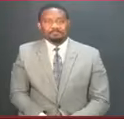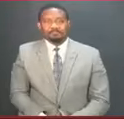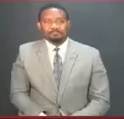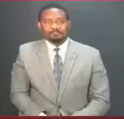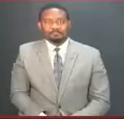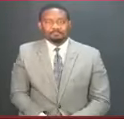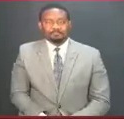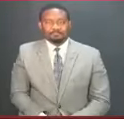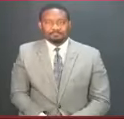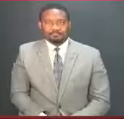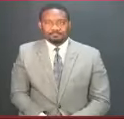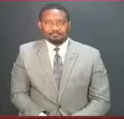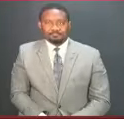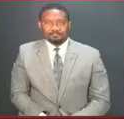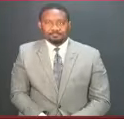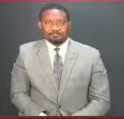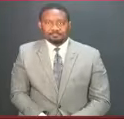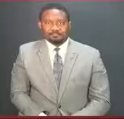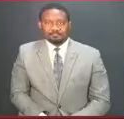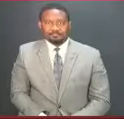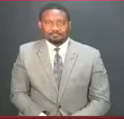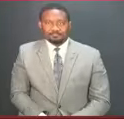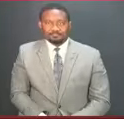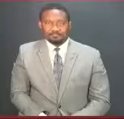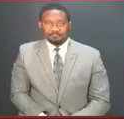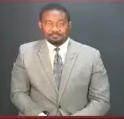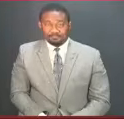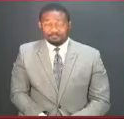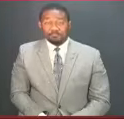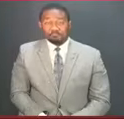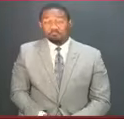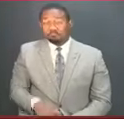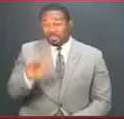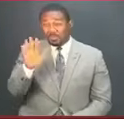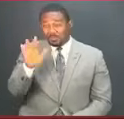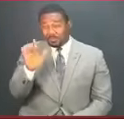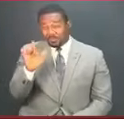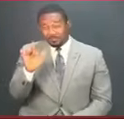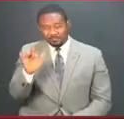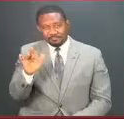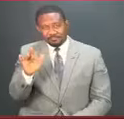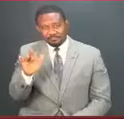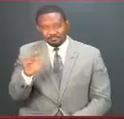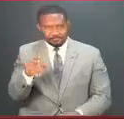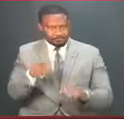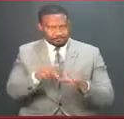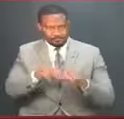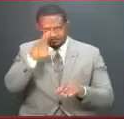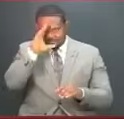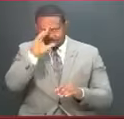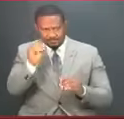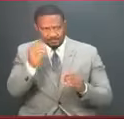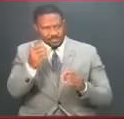Honorable members, motion number 23, Chairman of the committee.